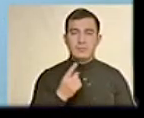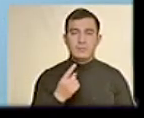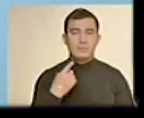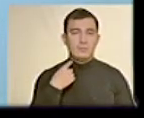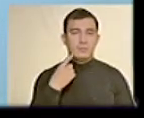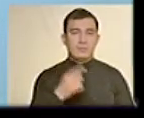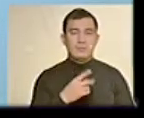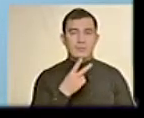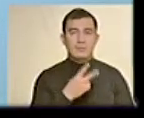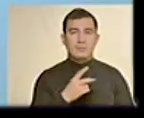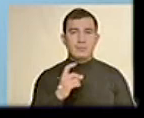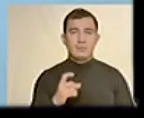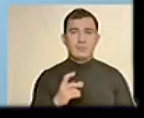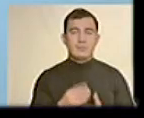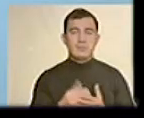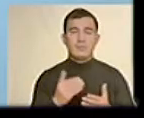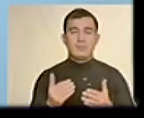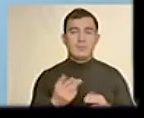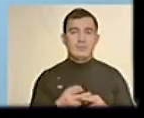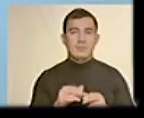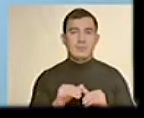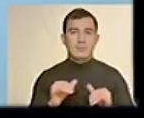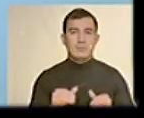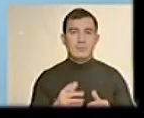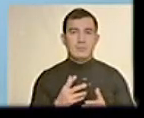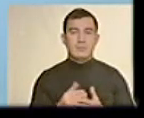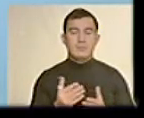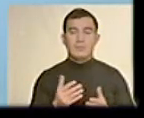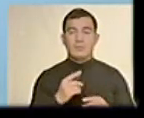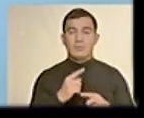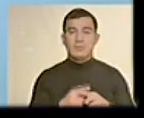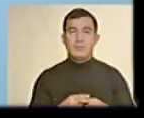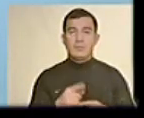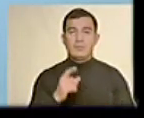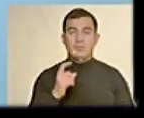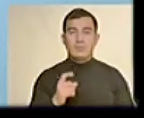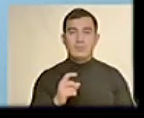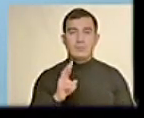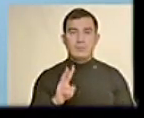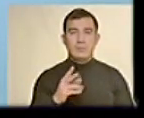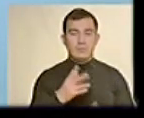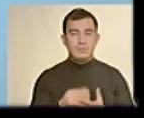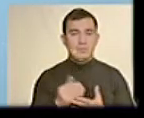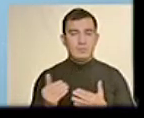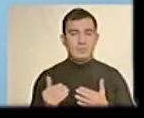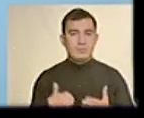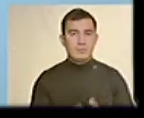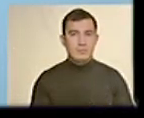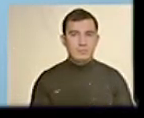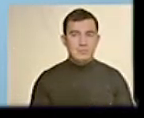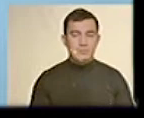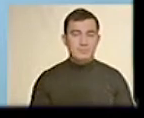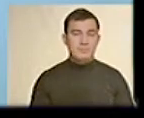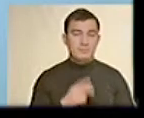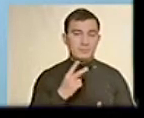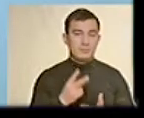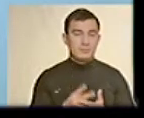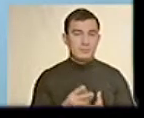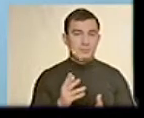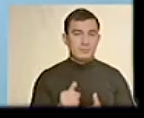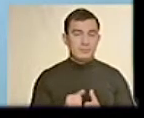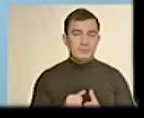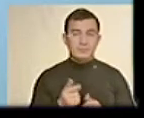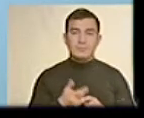sonni ko'paytmasa 2 ko'paytirilgan x. Keyin esa qo'shuv ikkinchi sonni ko'paytmas, ya'ni x ni kvadrati. Mana yozib oldik. Endi 2